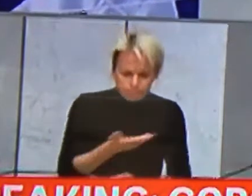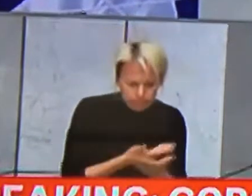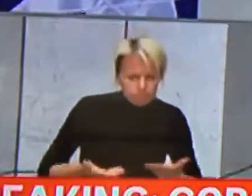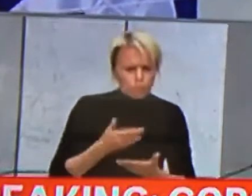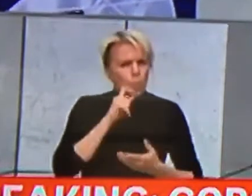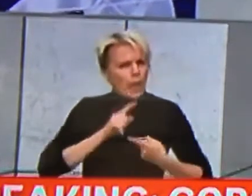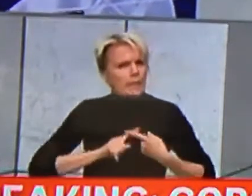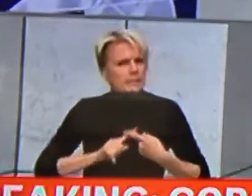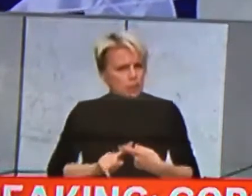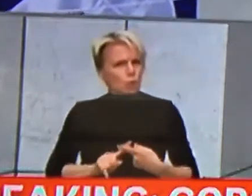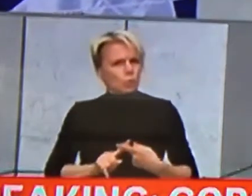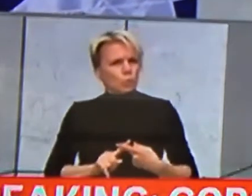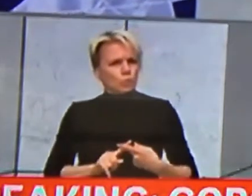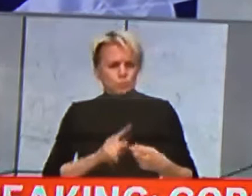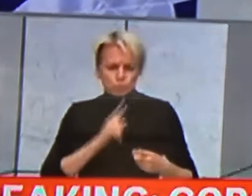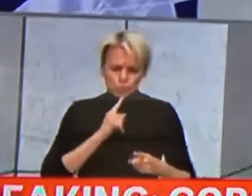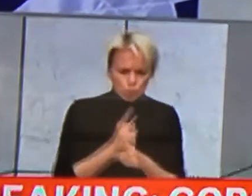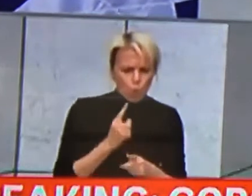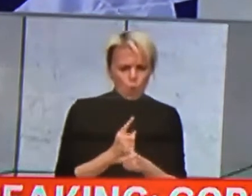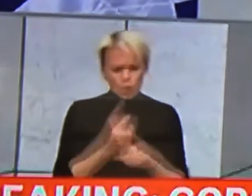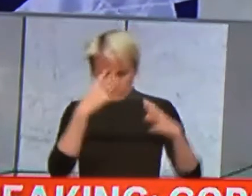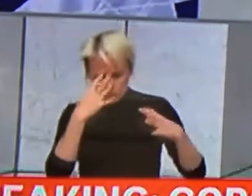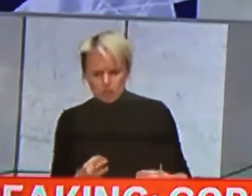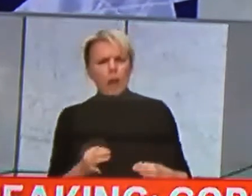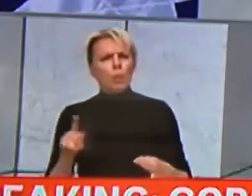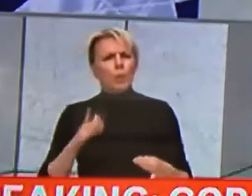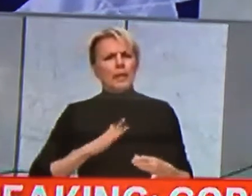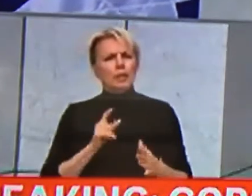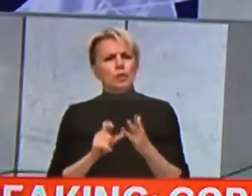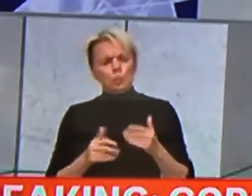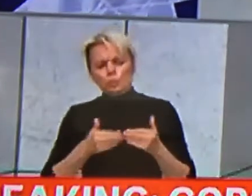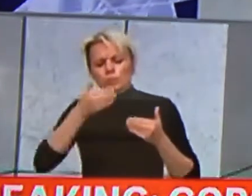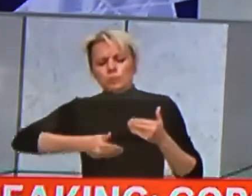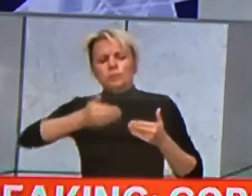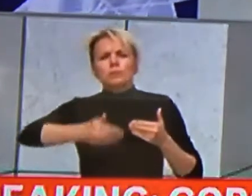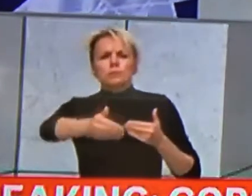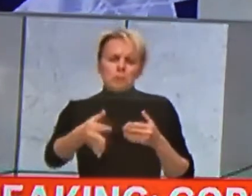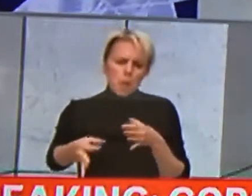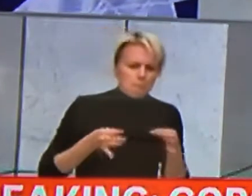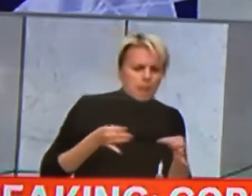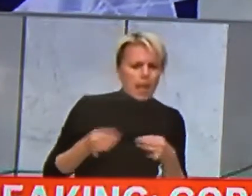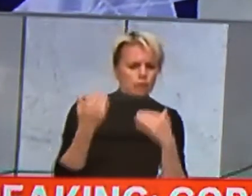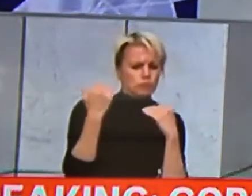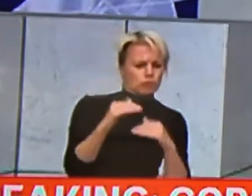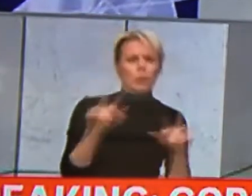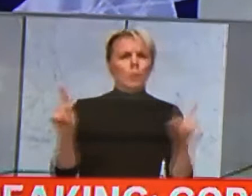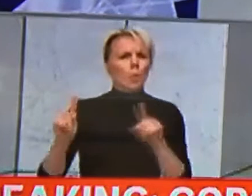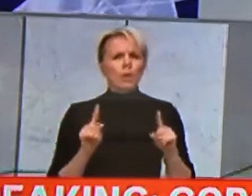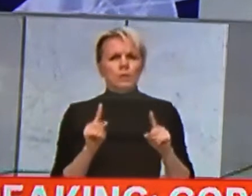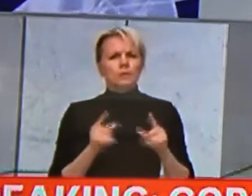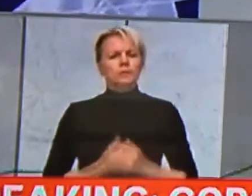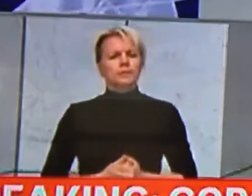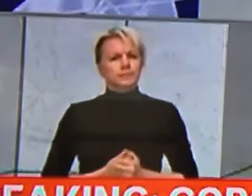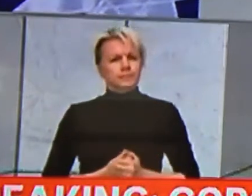be necessary, and we will continue to work on the circumstances in which they might be introduced. But what we